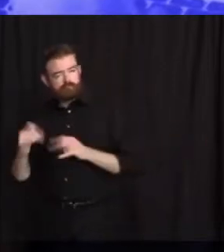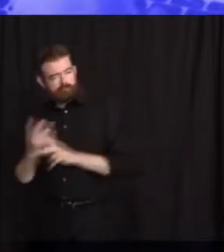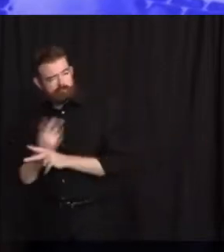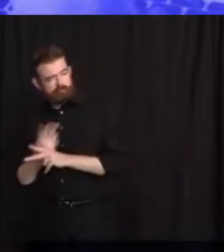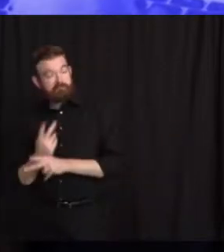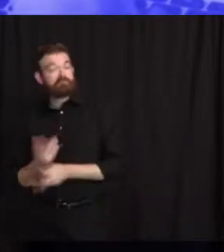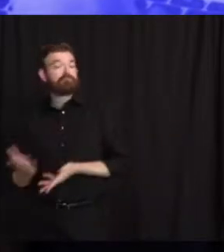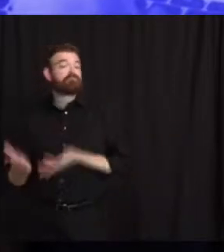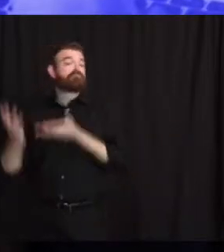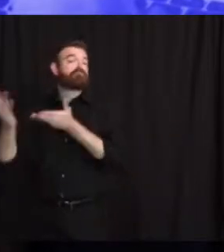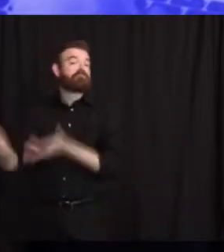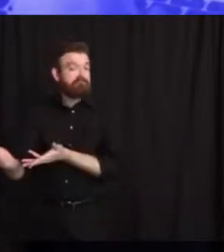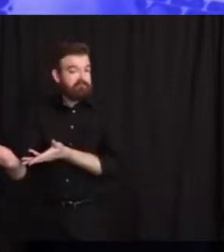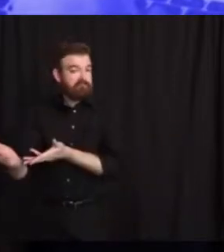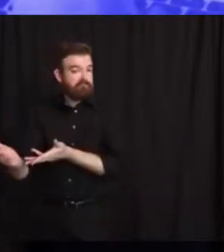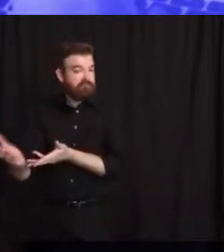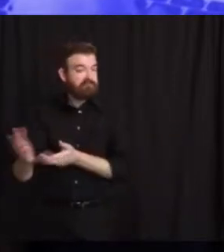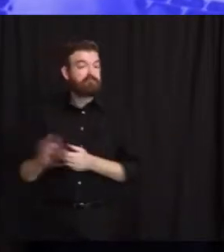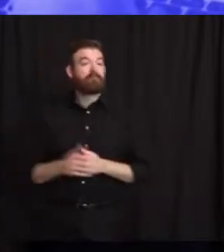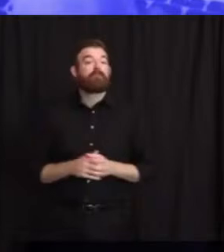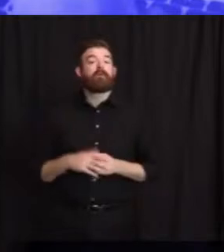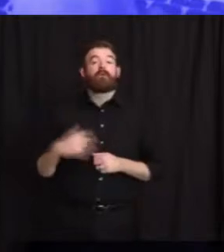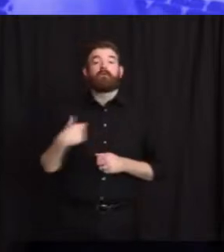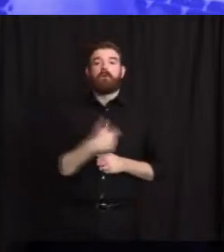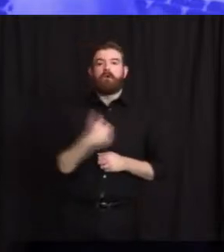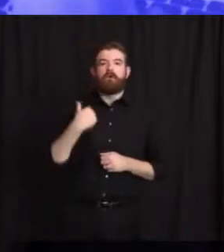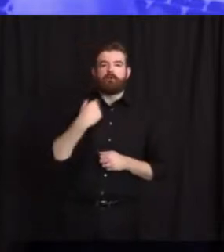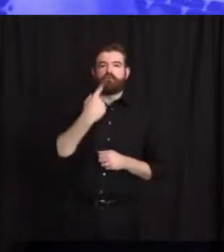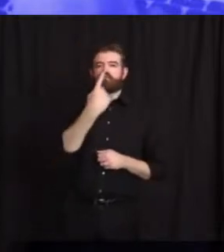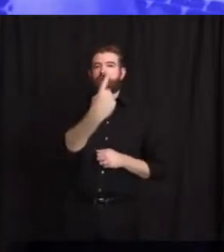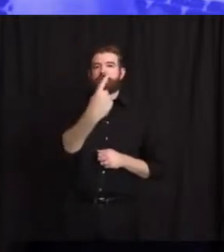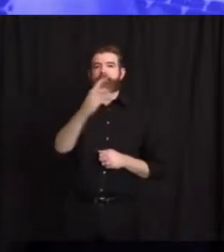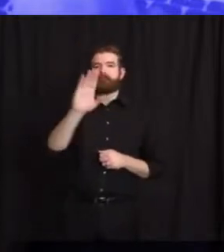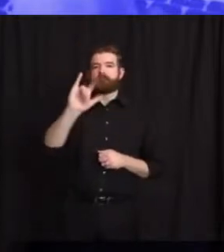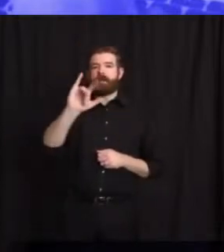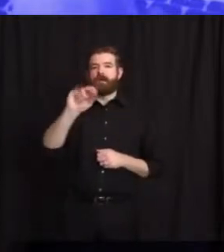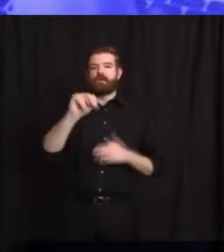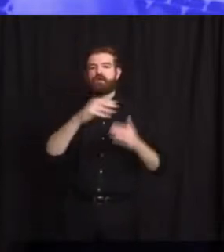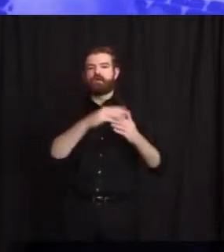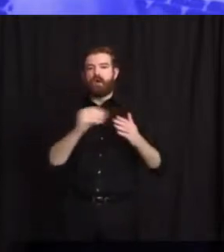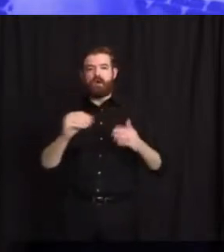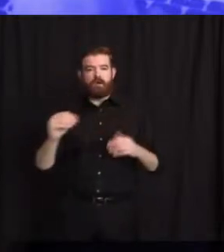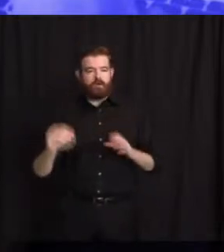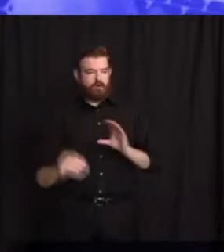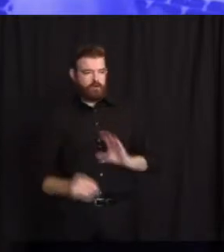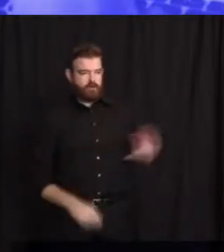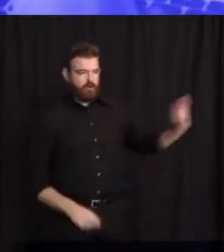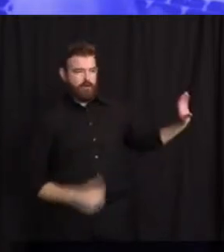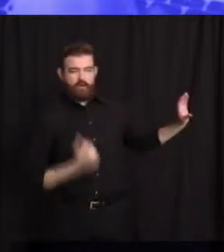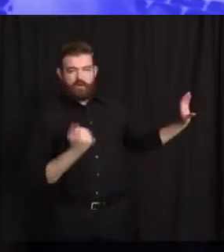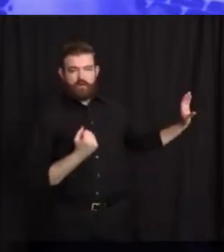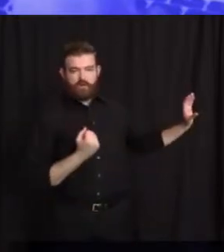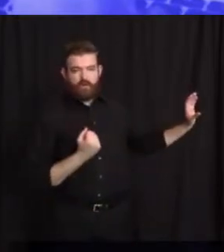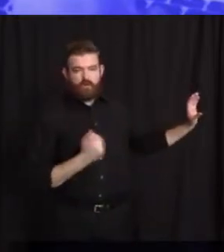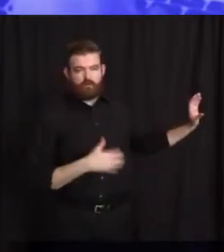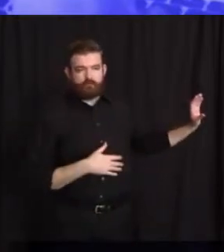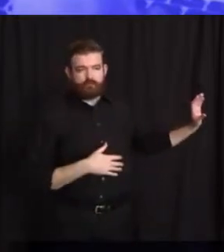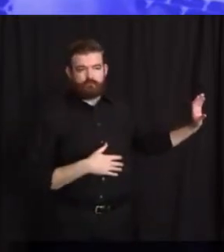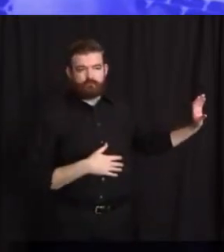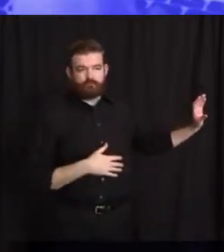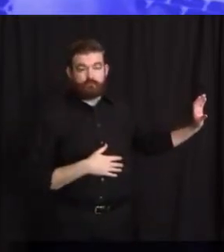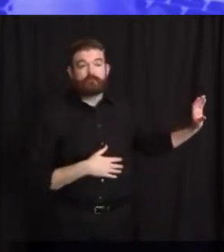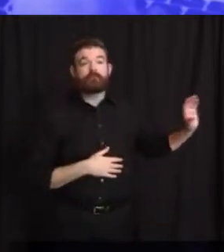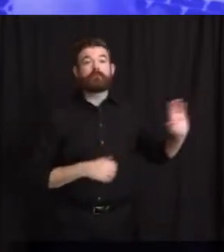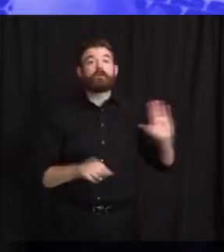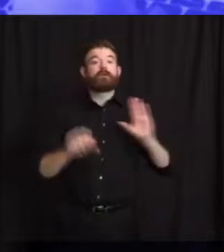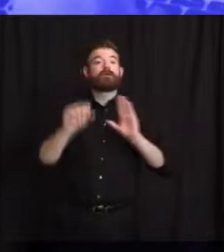of appropriations into reserve. We issued a statewide hiring freeze, except for crucial